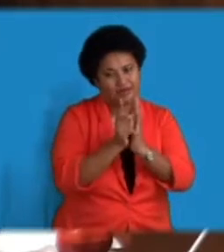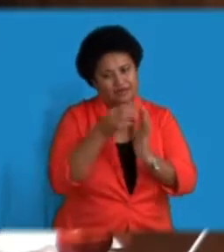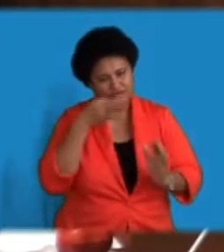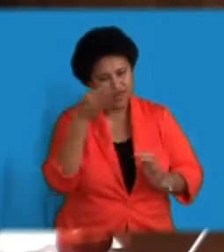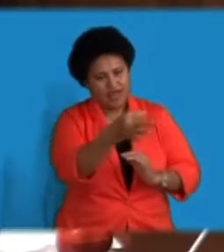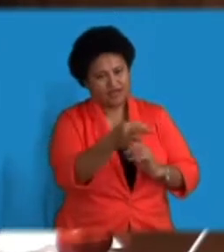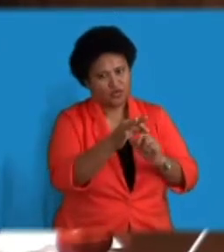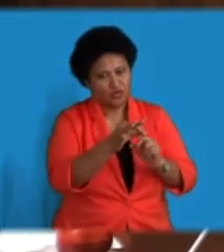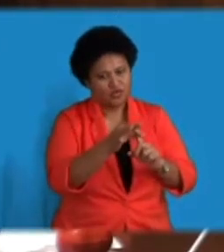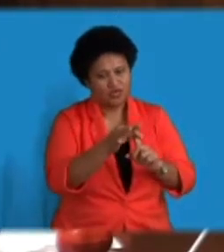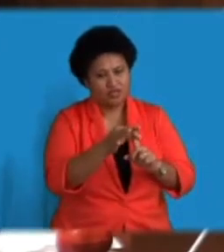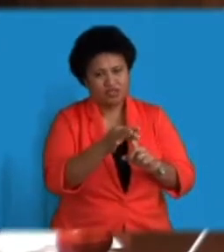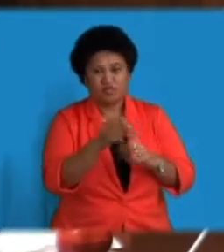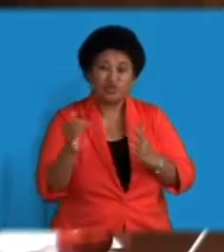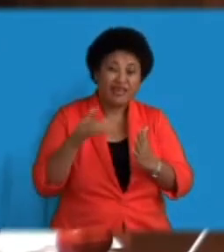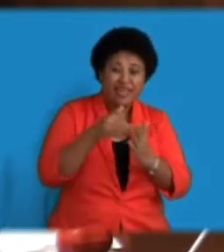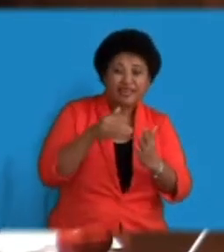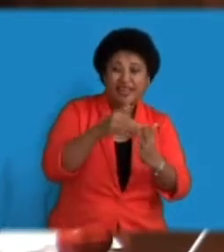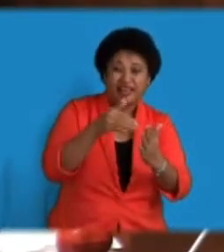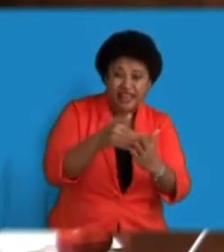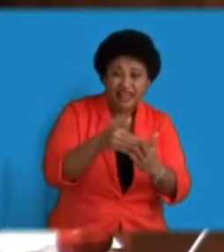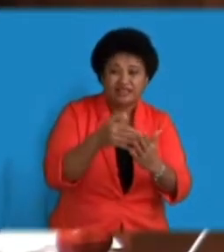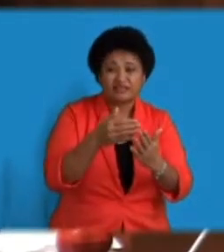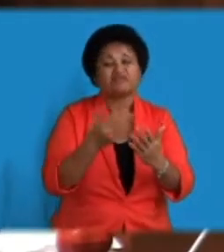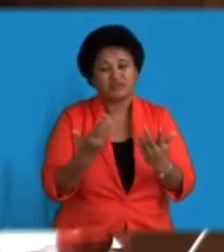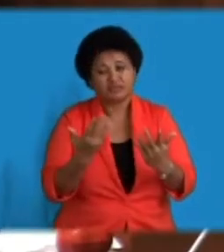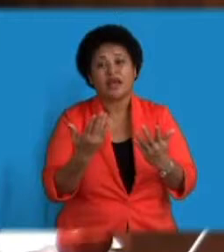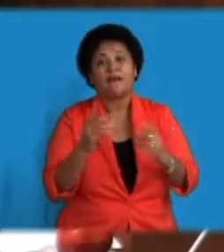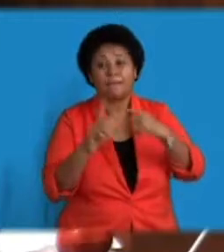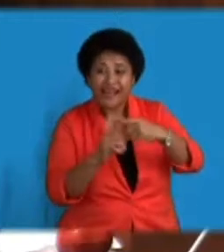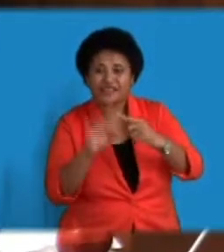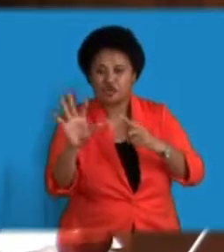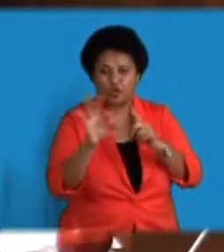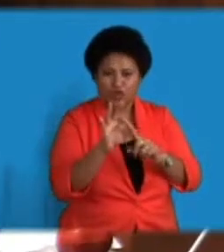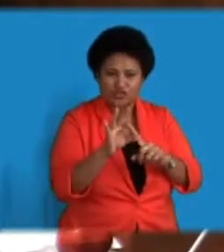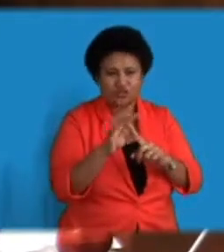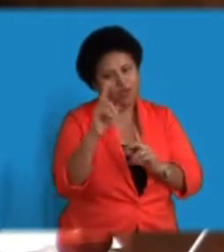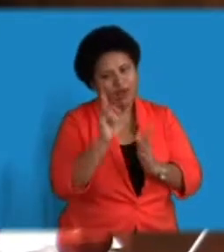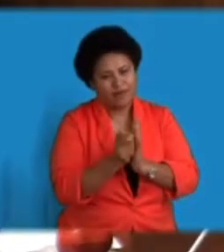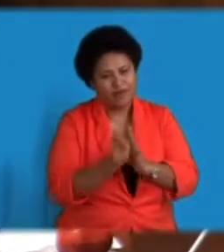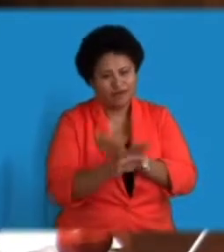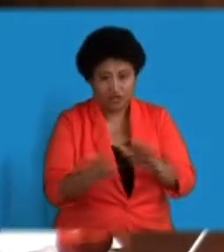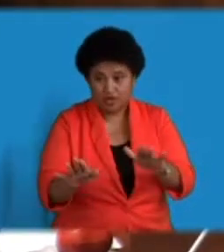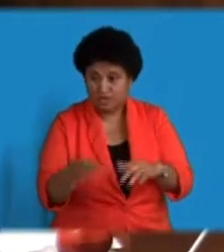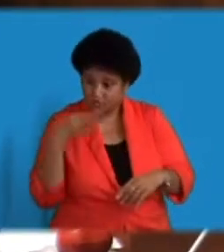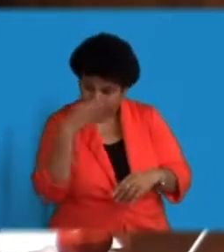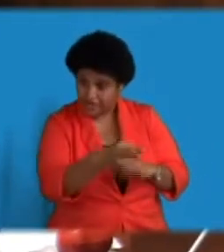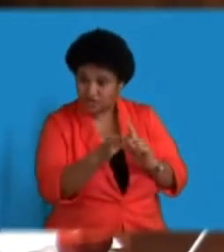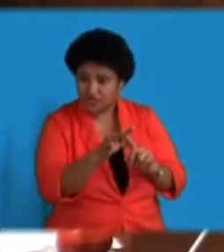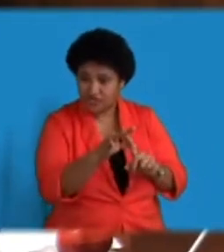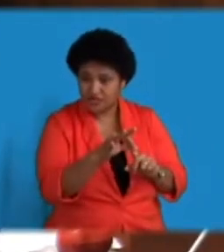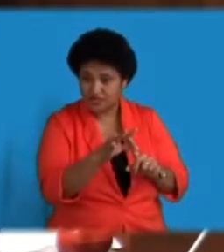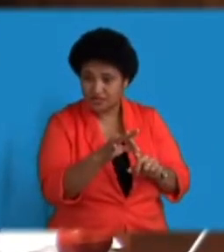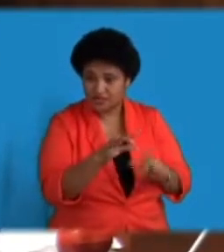have background leading up to the question and also to ask the question. Thank you. The question has been asked?